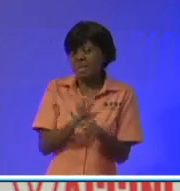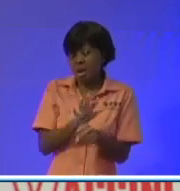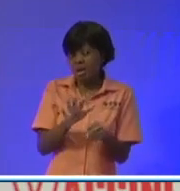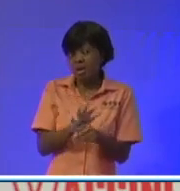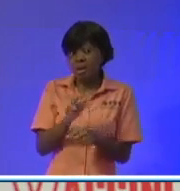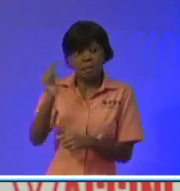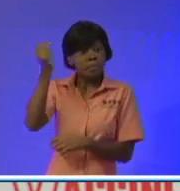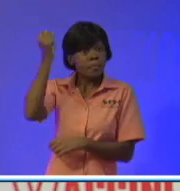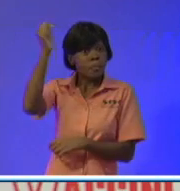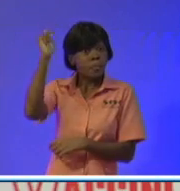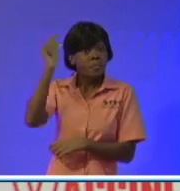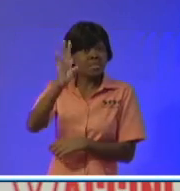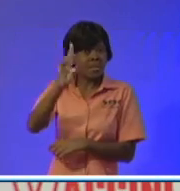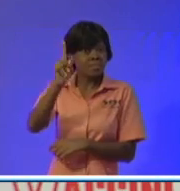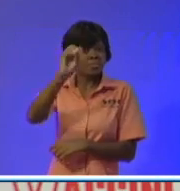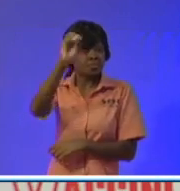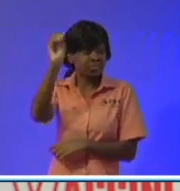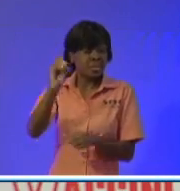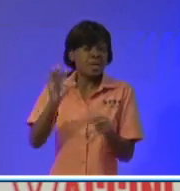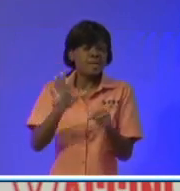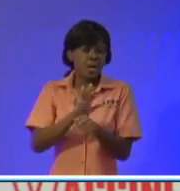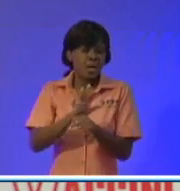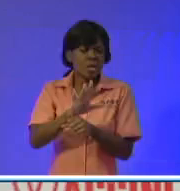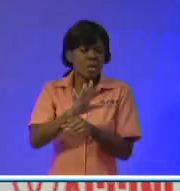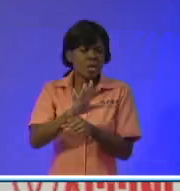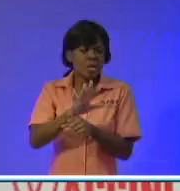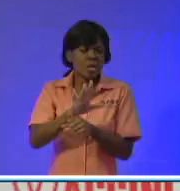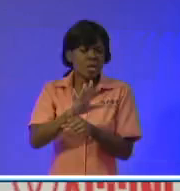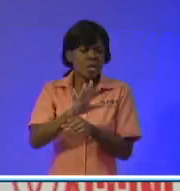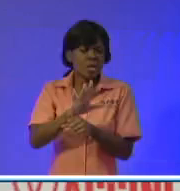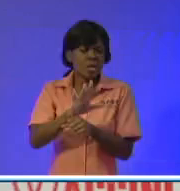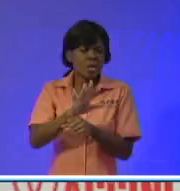71%. What we have been doing also